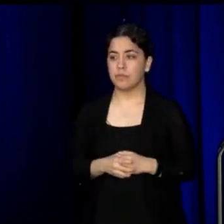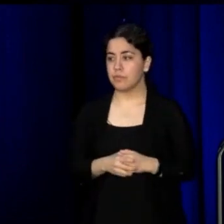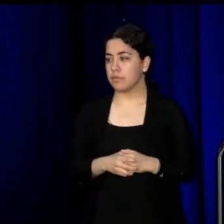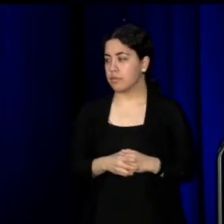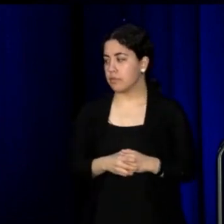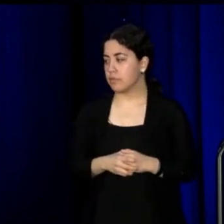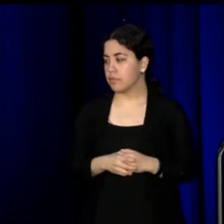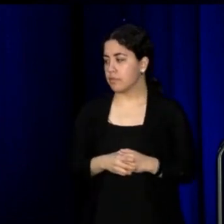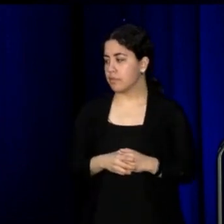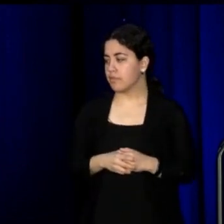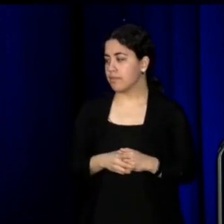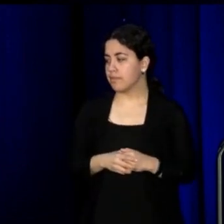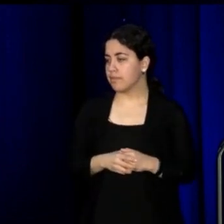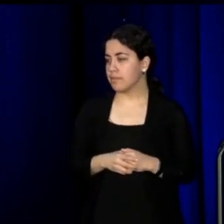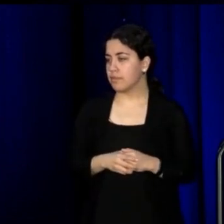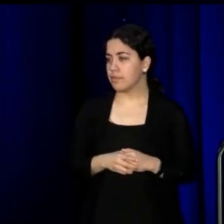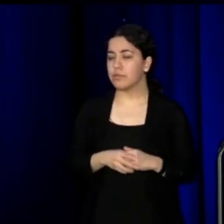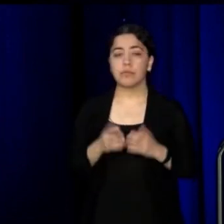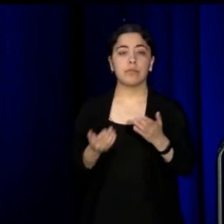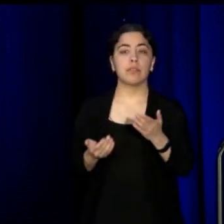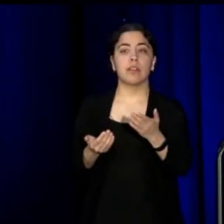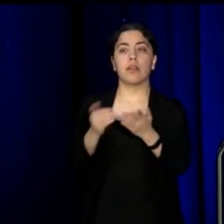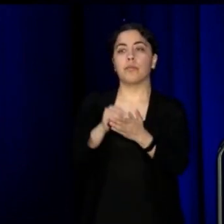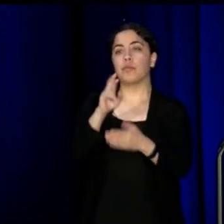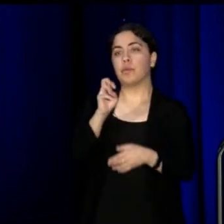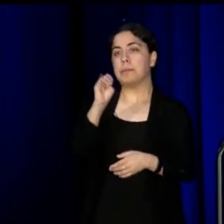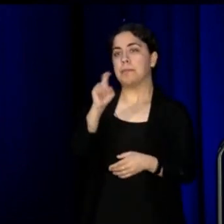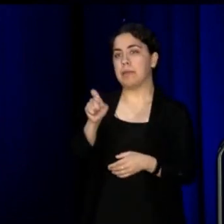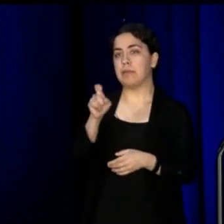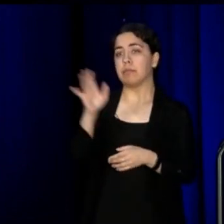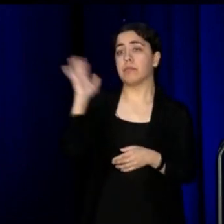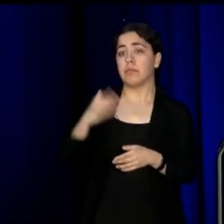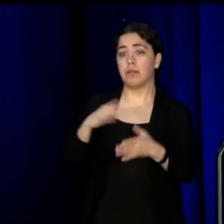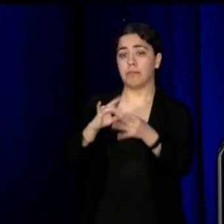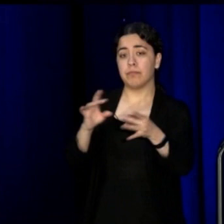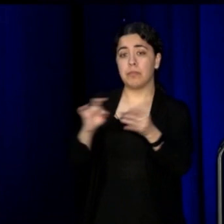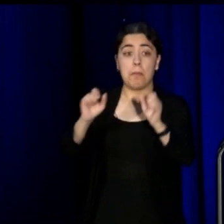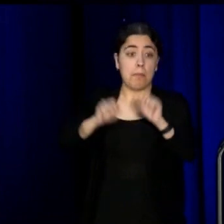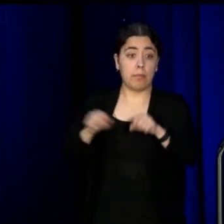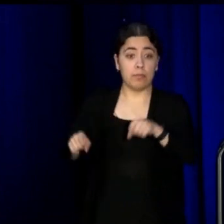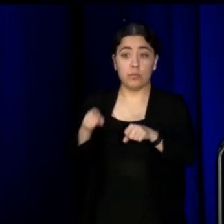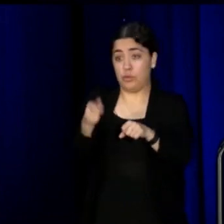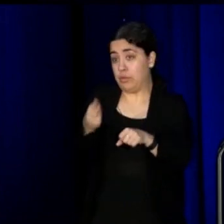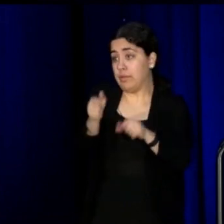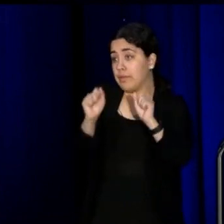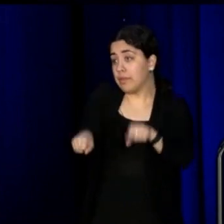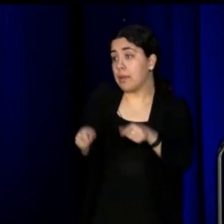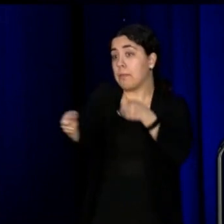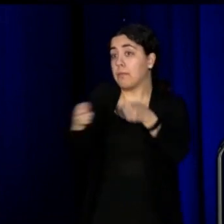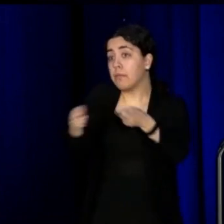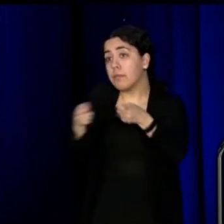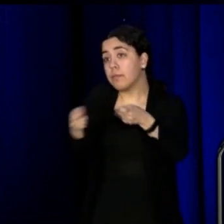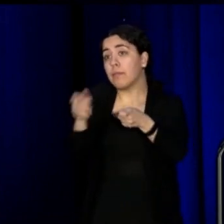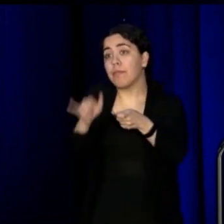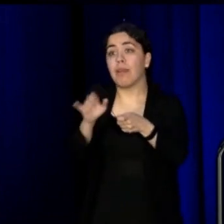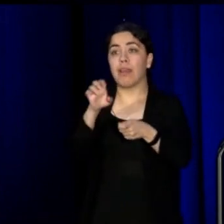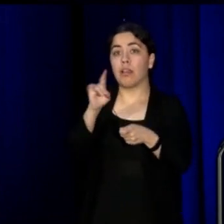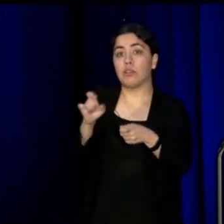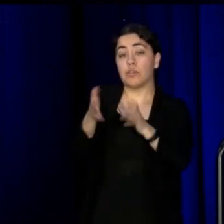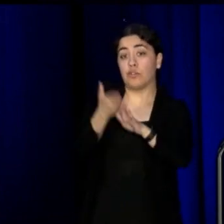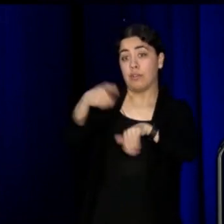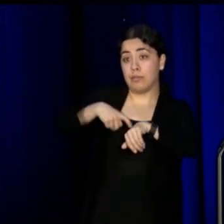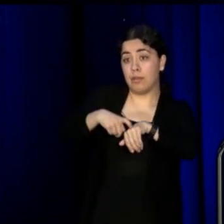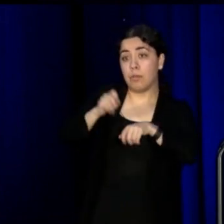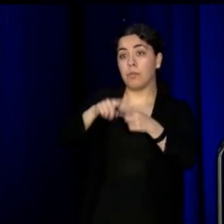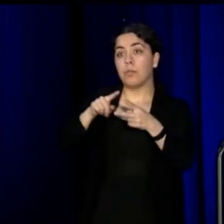Speaking about Remix, as I said before, the possibilities that you will have to manage the Edge runtime